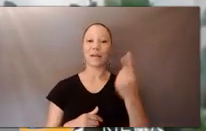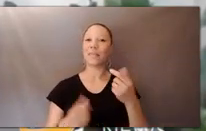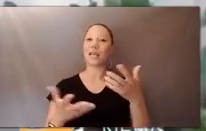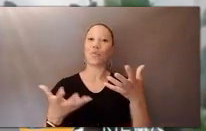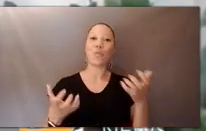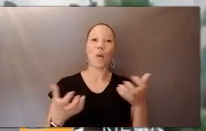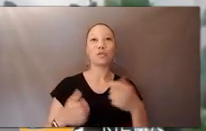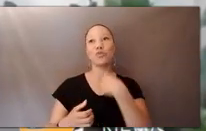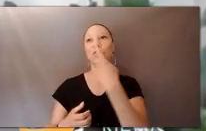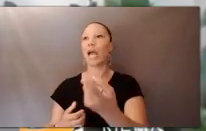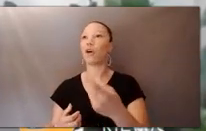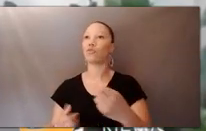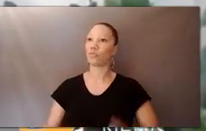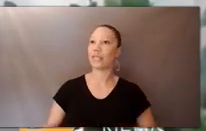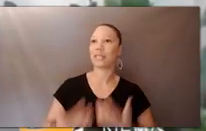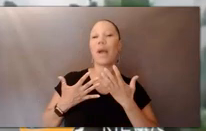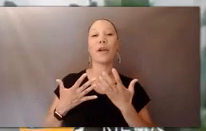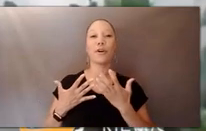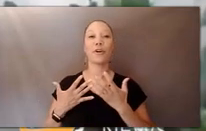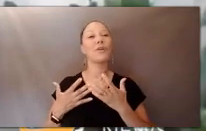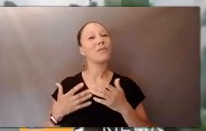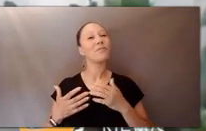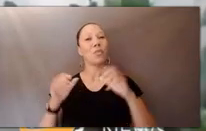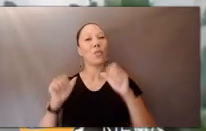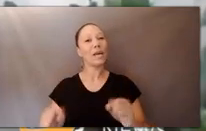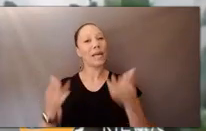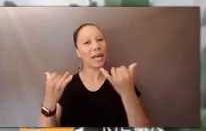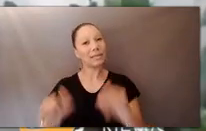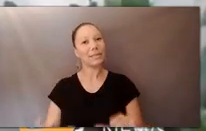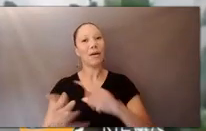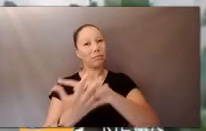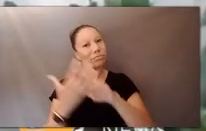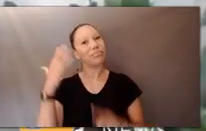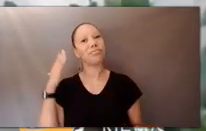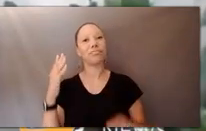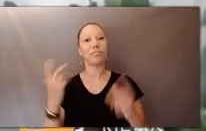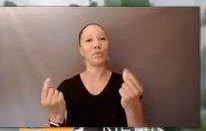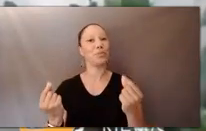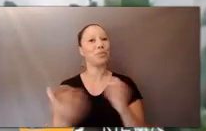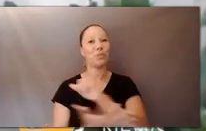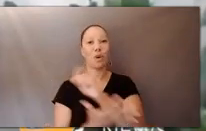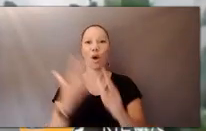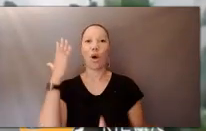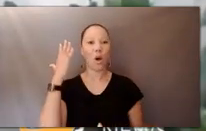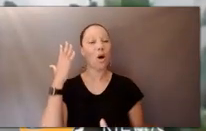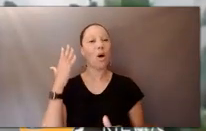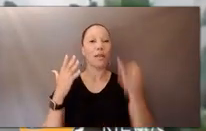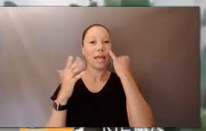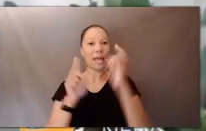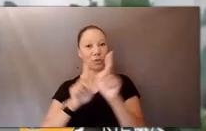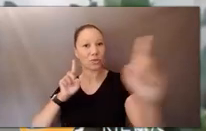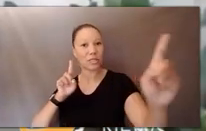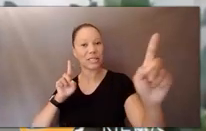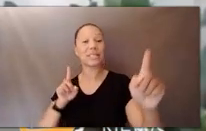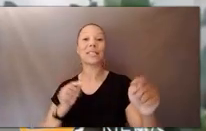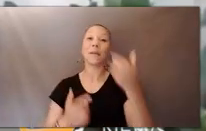of inspiration. So all of those things can still be arranged in a socially distant manner because we do have technology at our